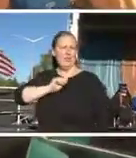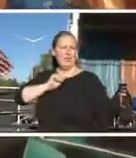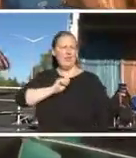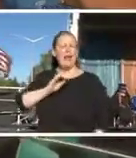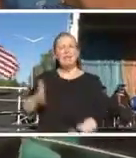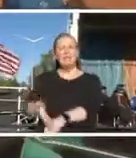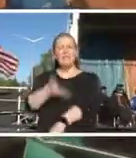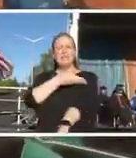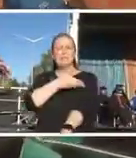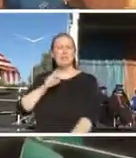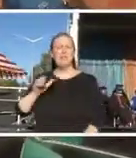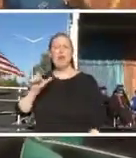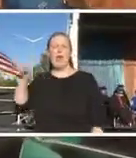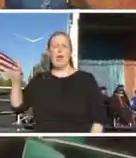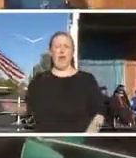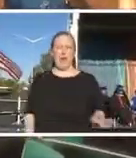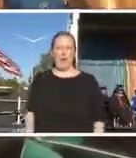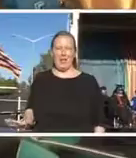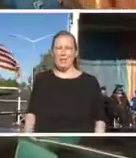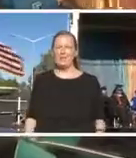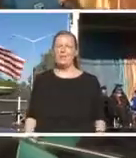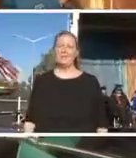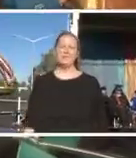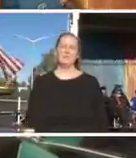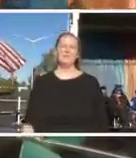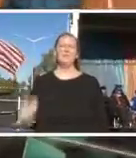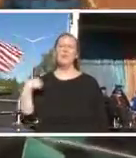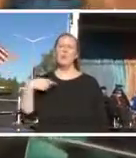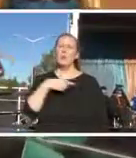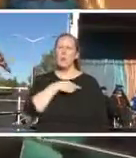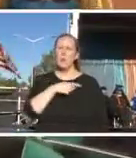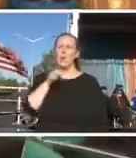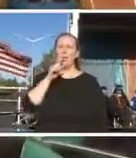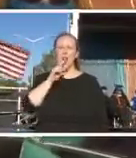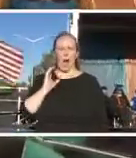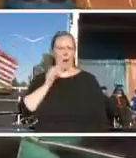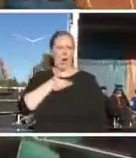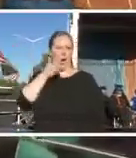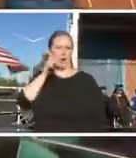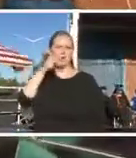better our fellow penguins. We are our tomorrow.